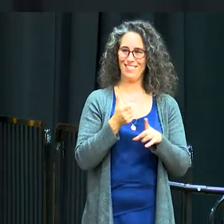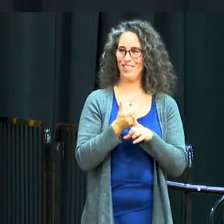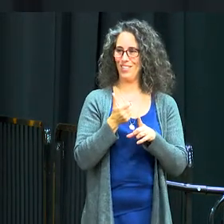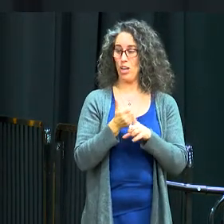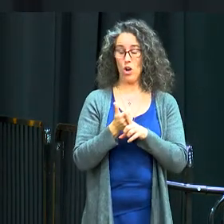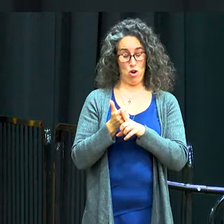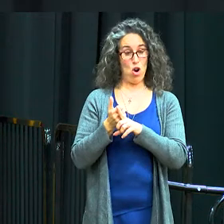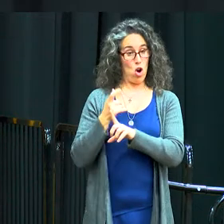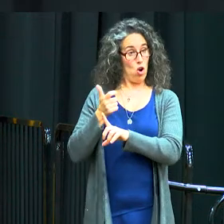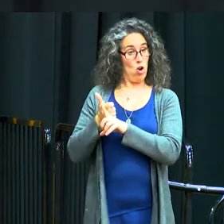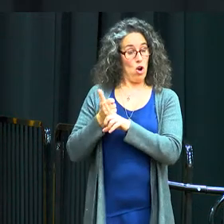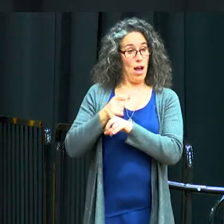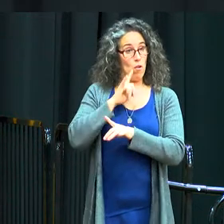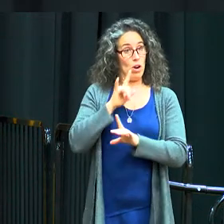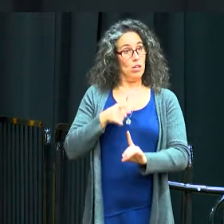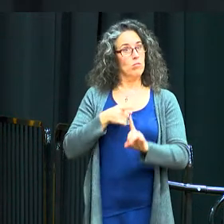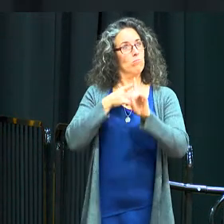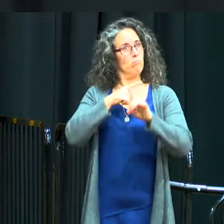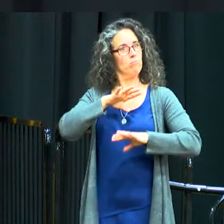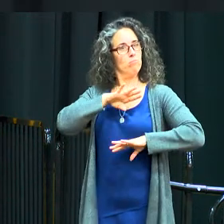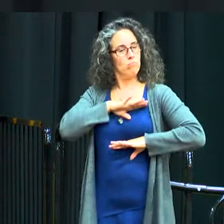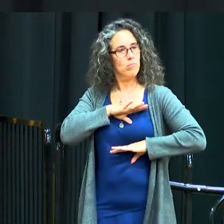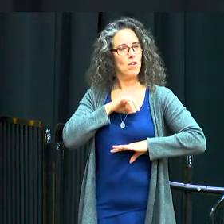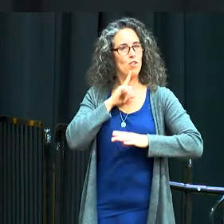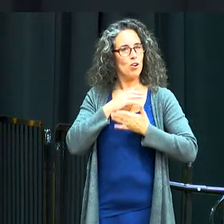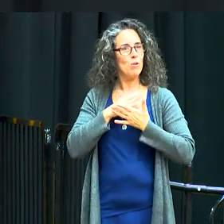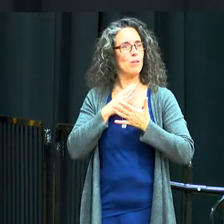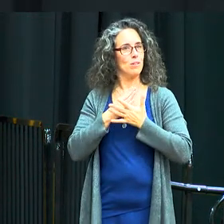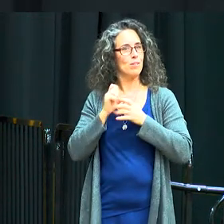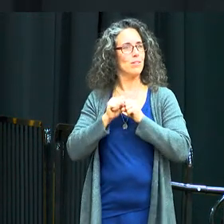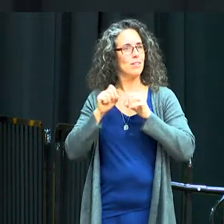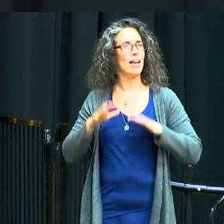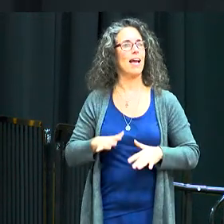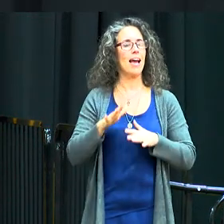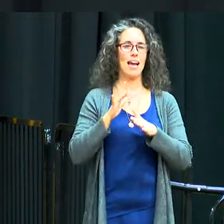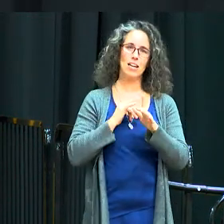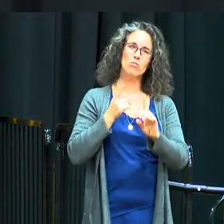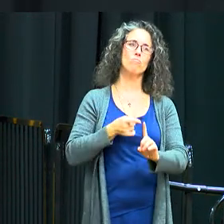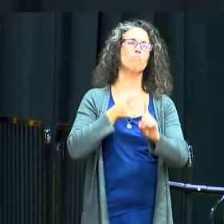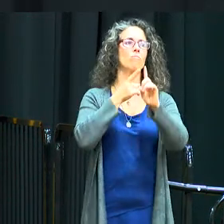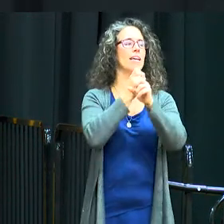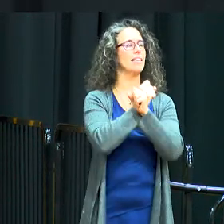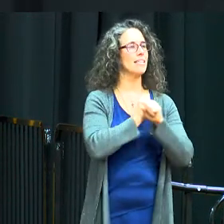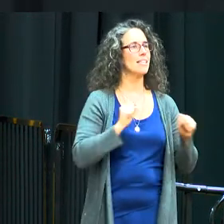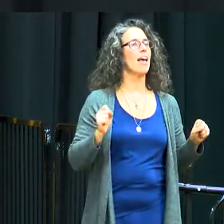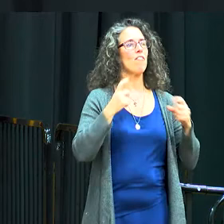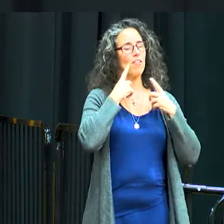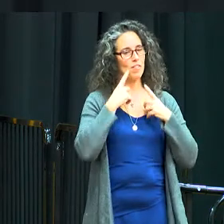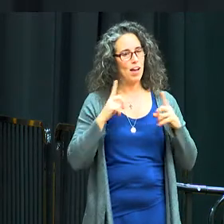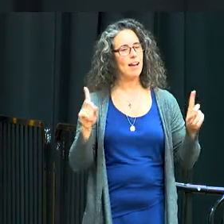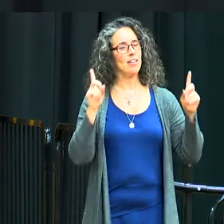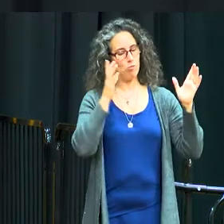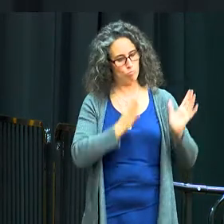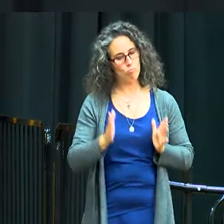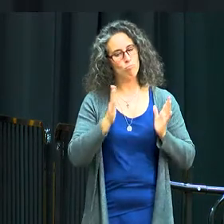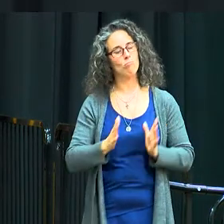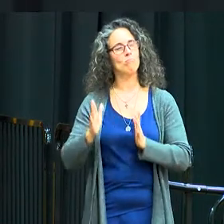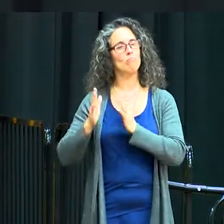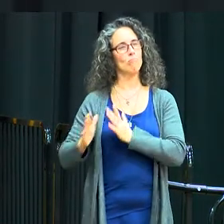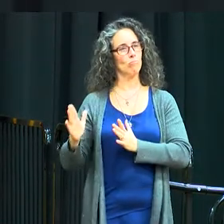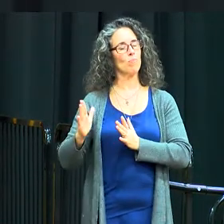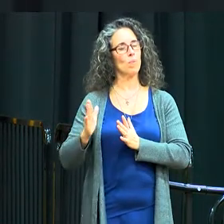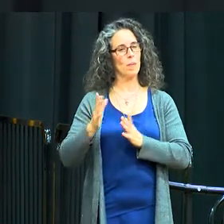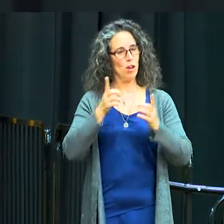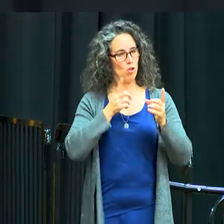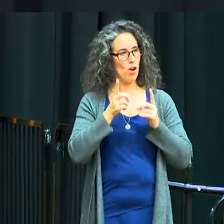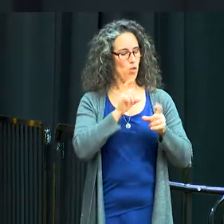for ensuring business objectives are met and the overall mission is executed in a safe, effective manner, directing civilian